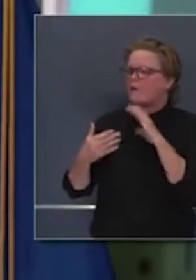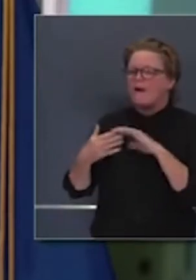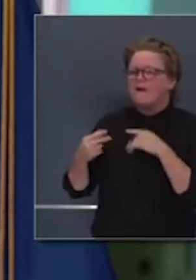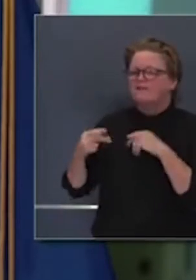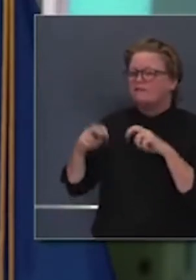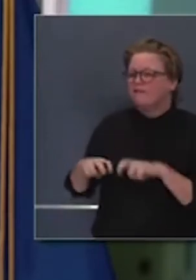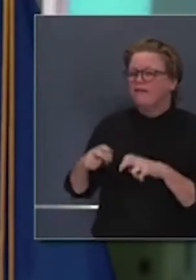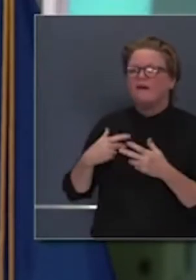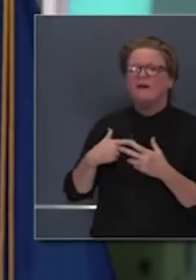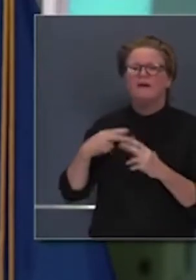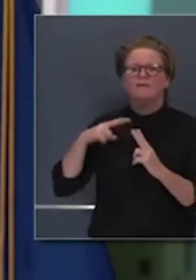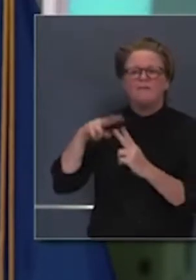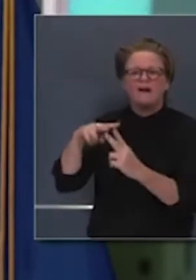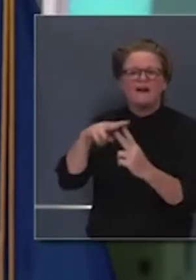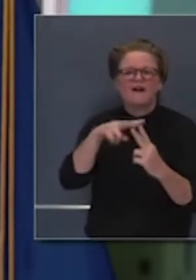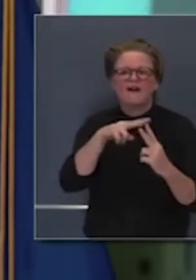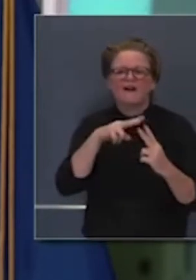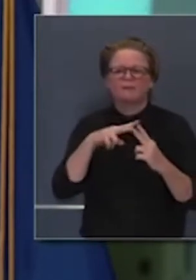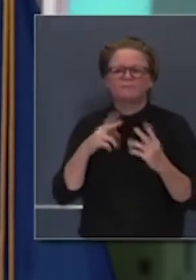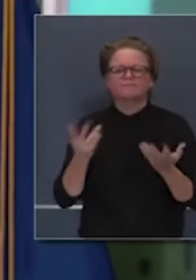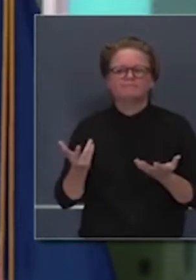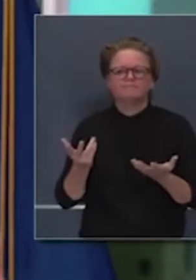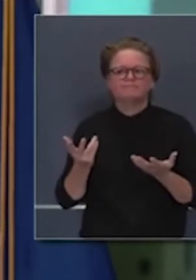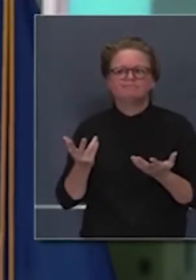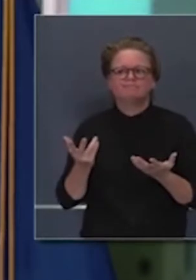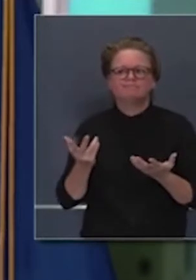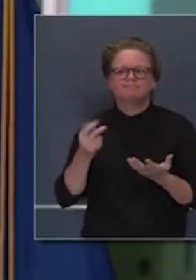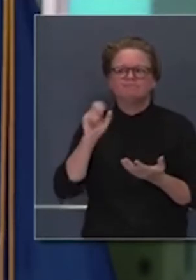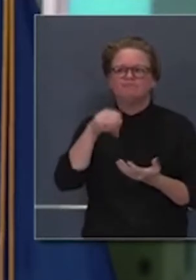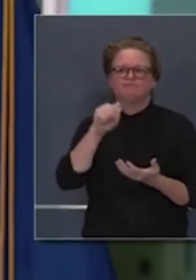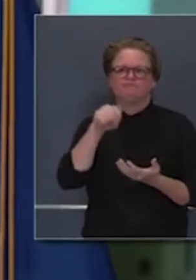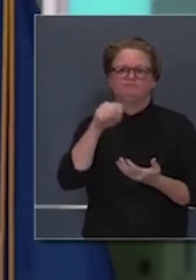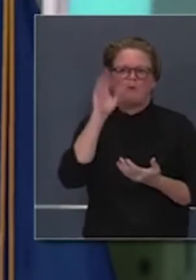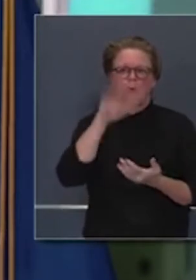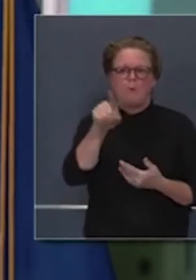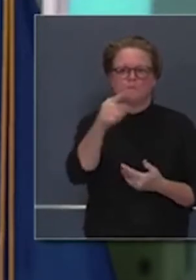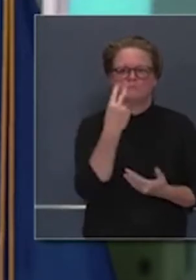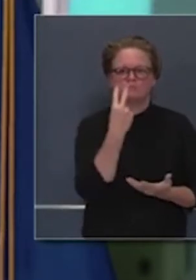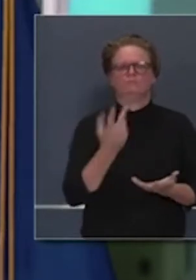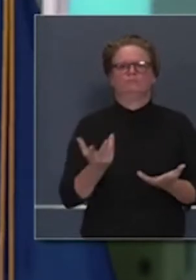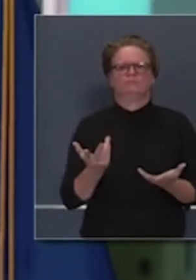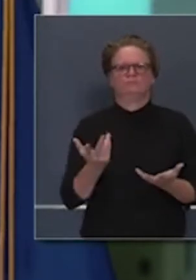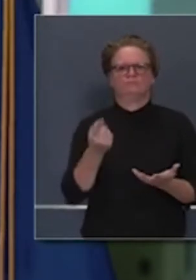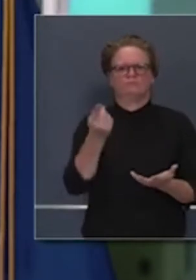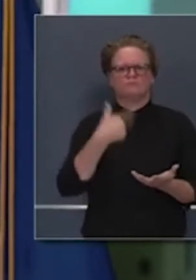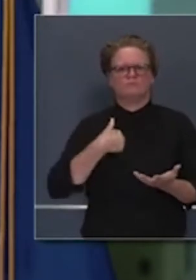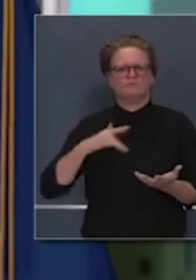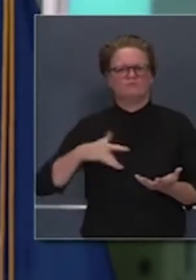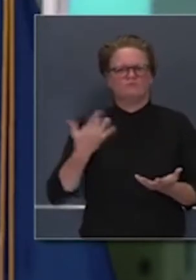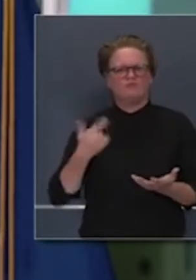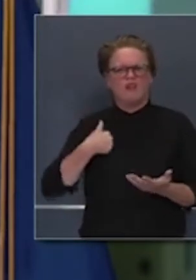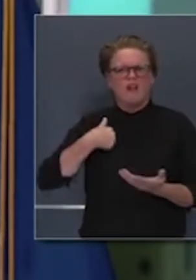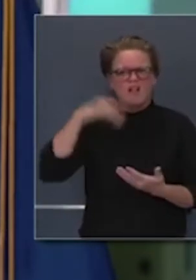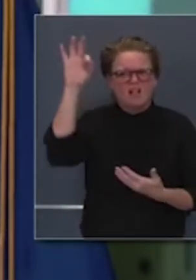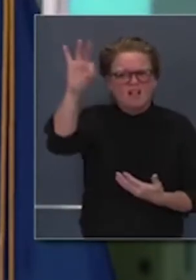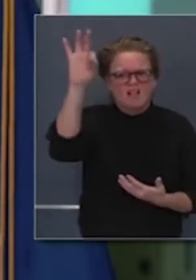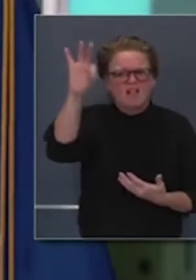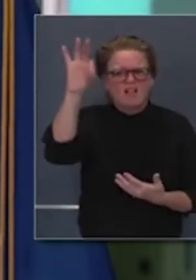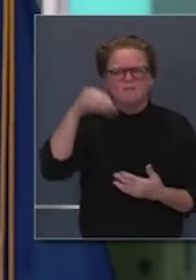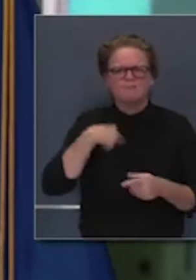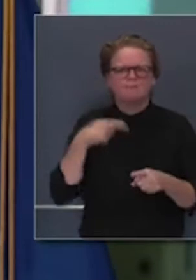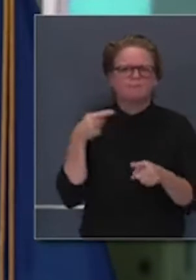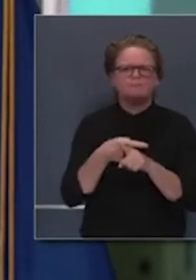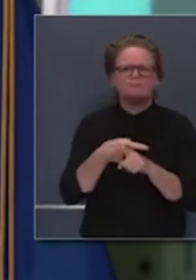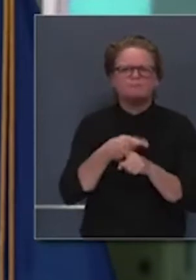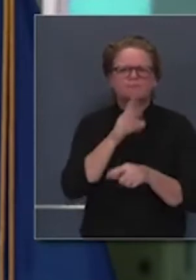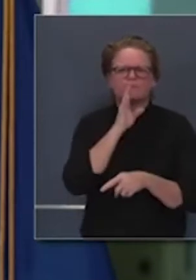you can quibble about the guidelines, et cetera, but the spirit of what I'm preaching all the time was contradicted, and I got to own